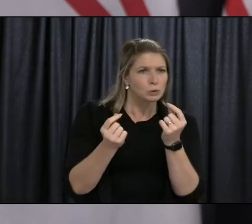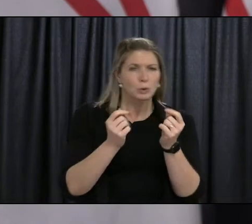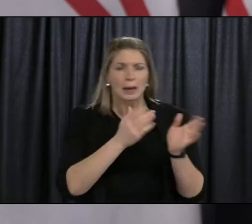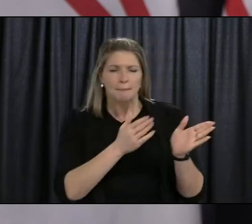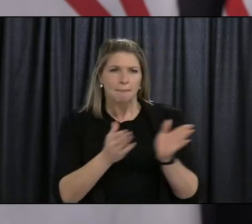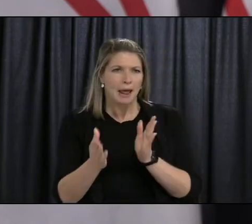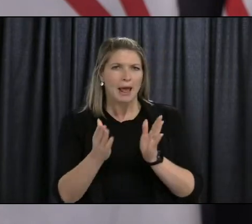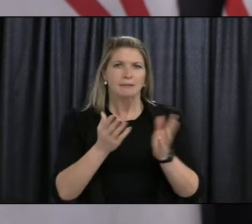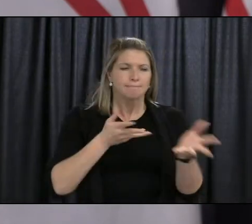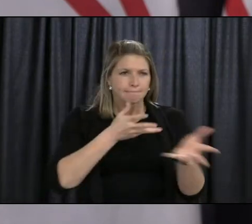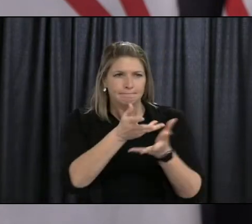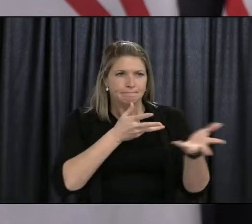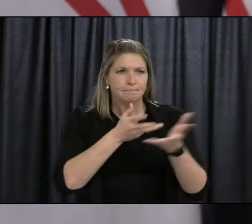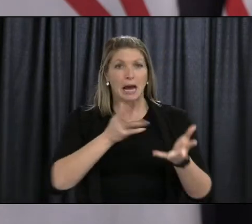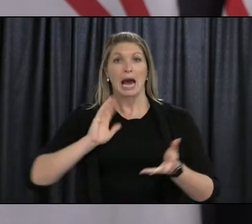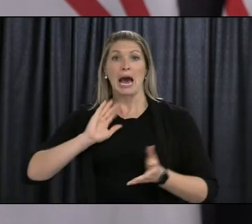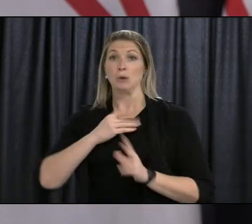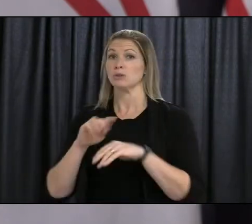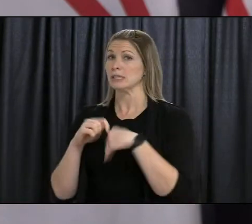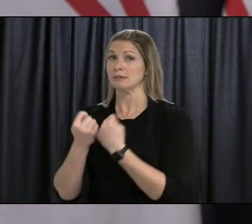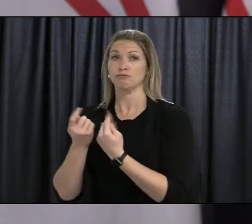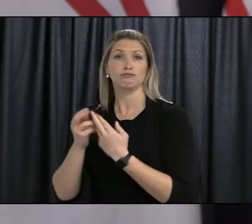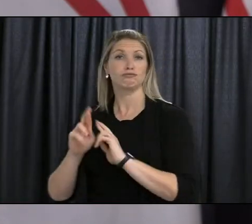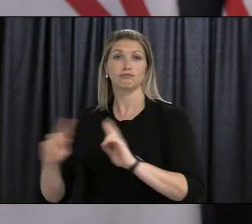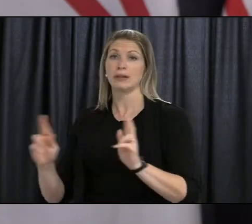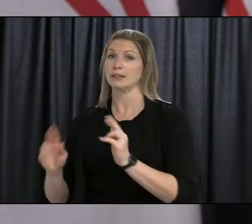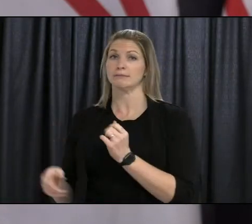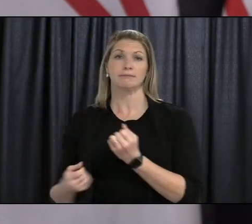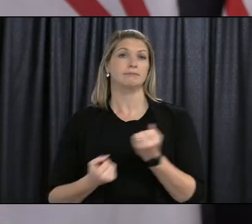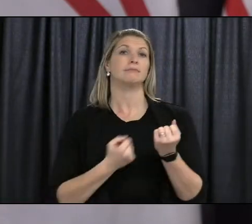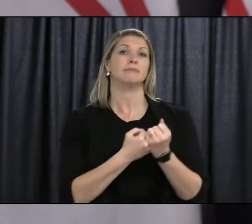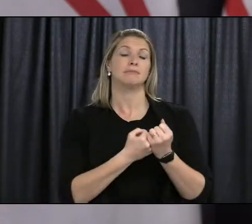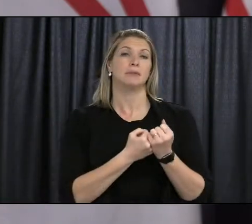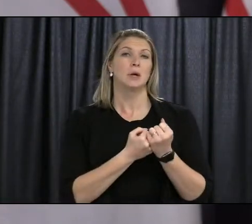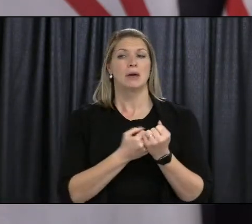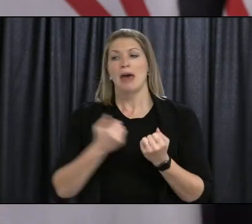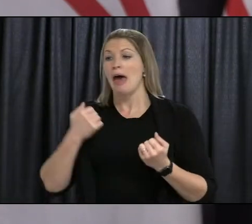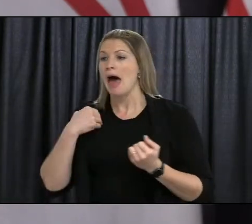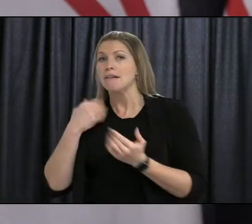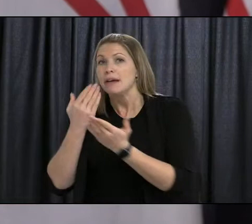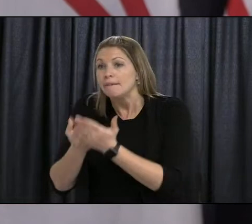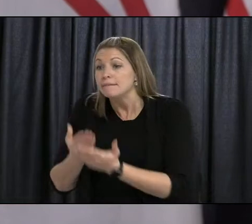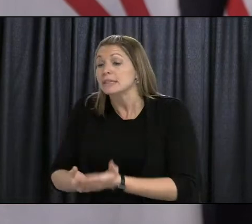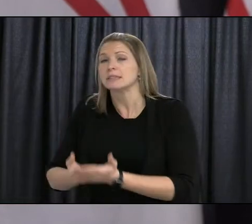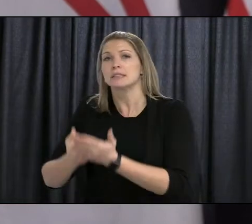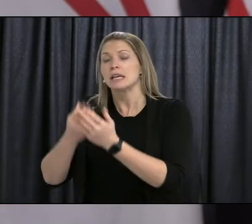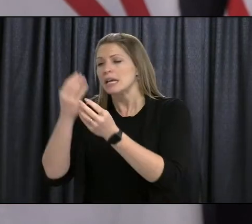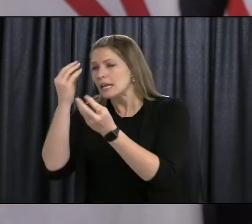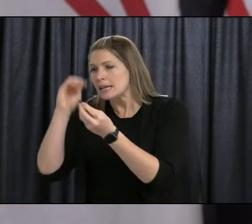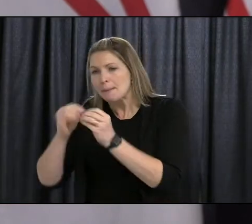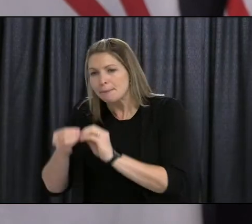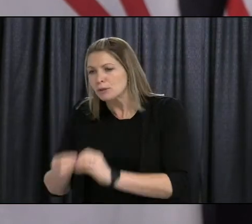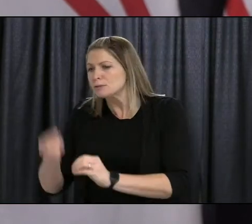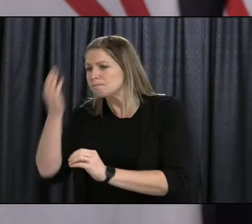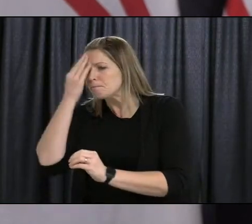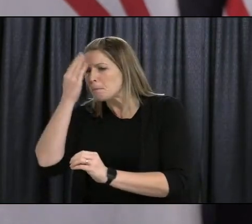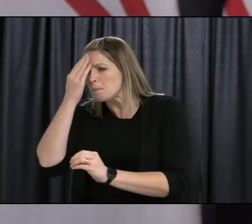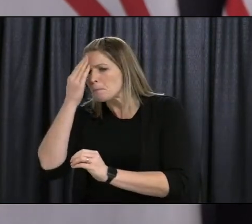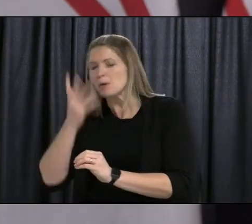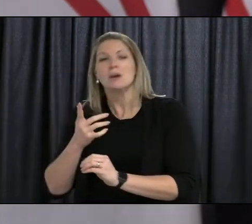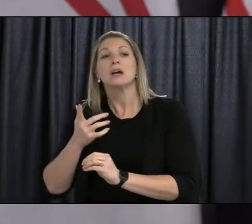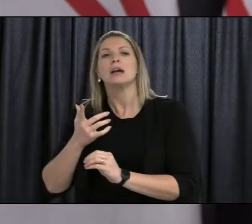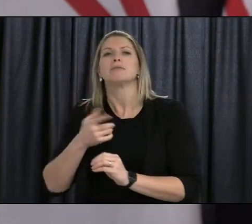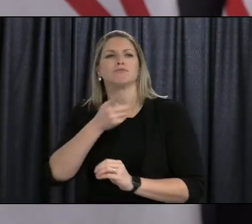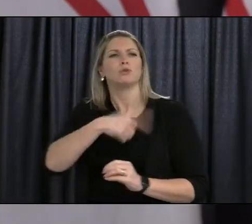team is refining guidance for communities that align with epidemiology and best available evidence so that they have assurance that they are